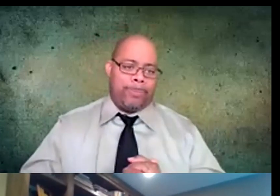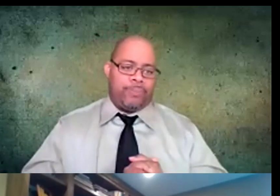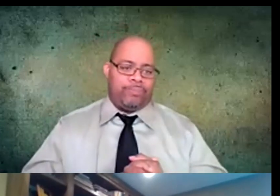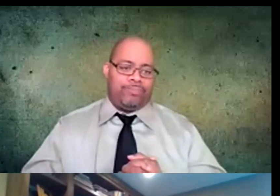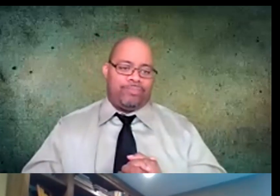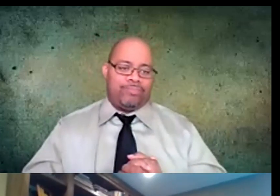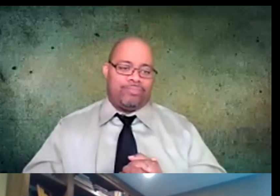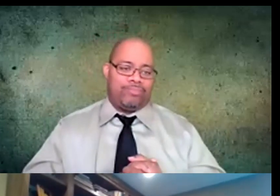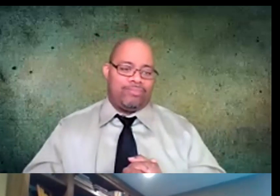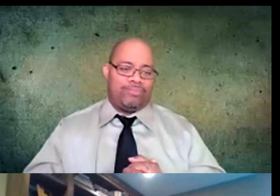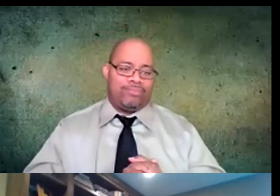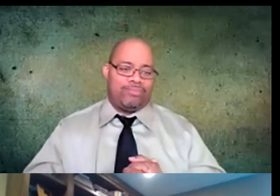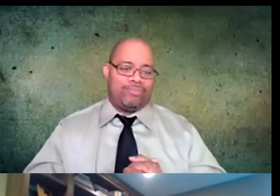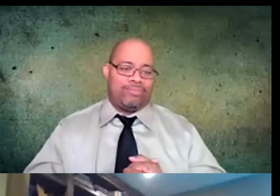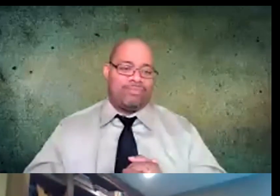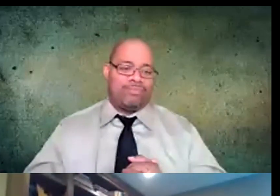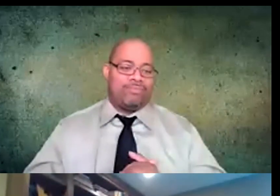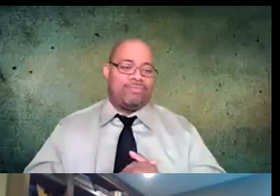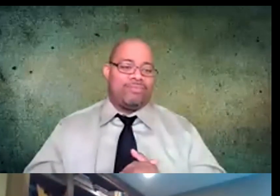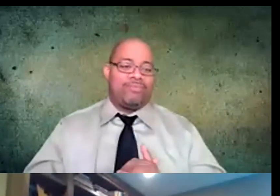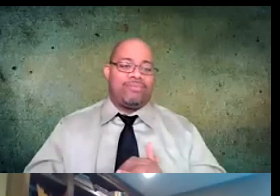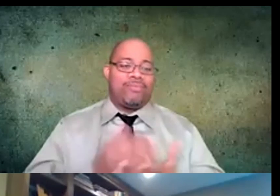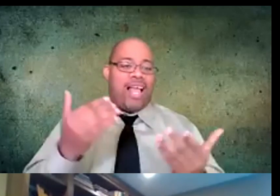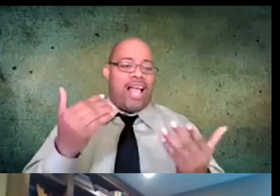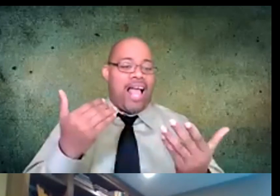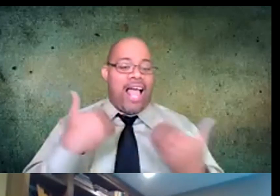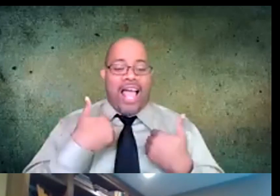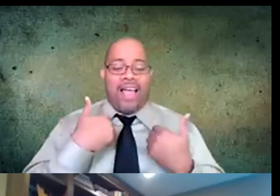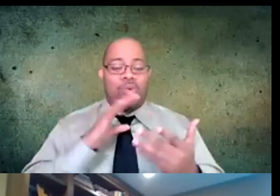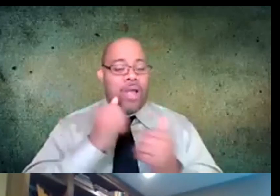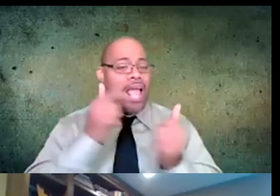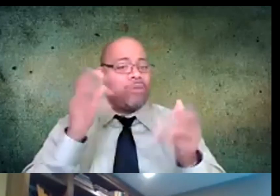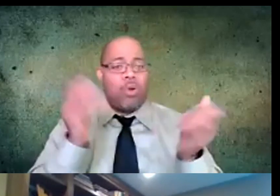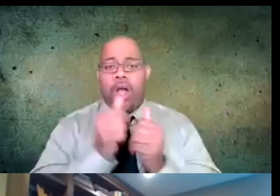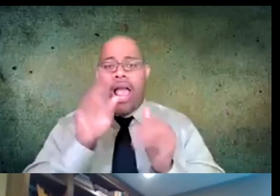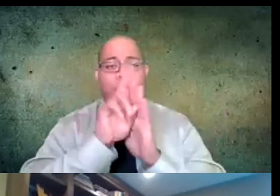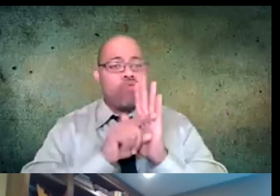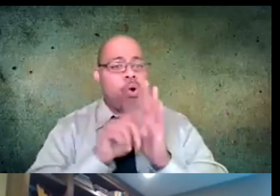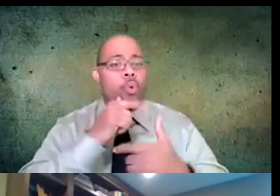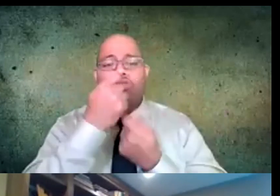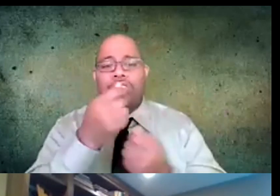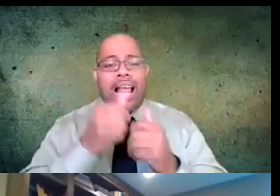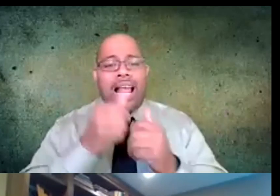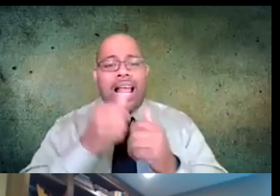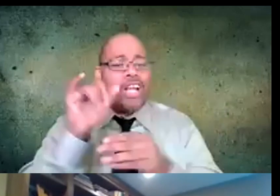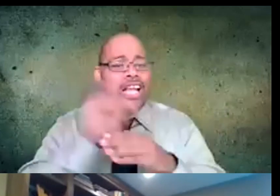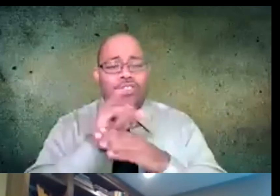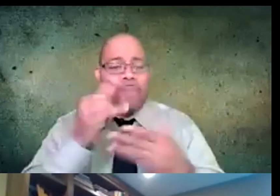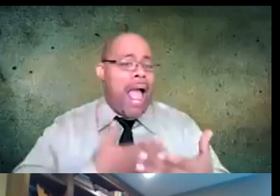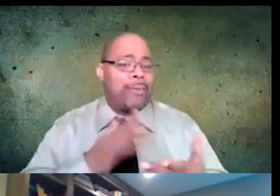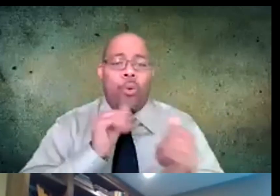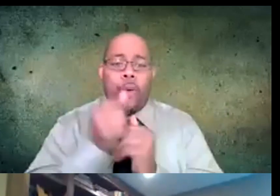yeah, I'm happy to chat with anyone, an undergrad who is interested in next year's internship. We